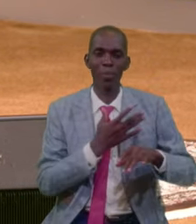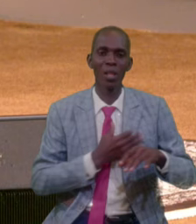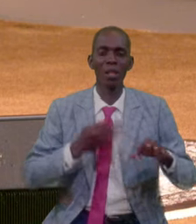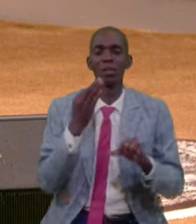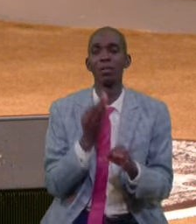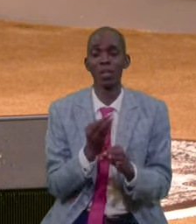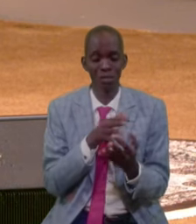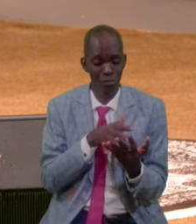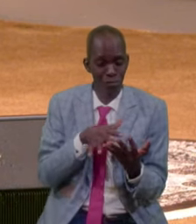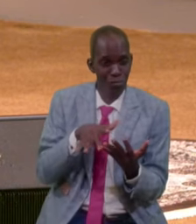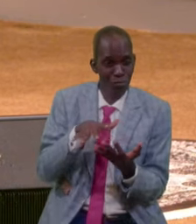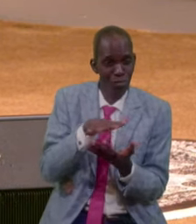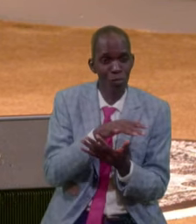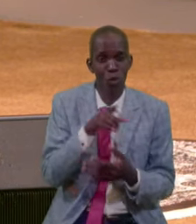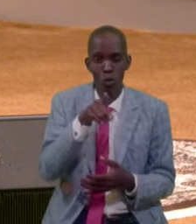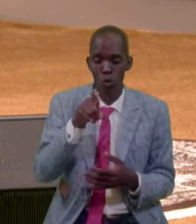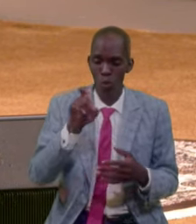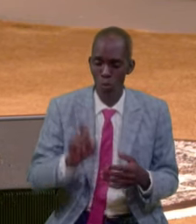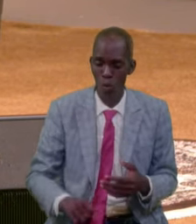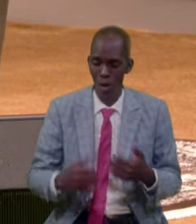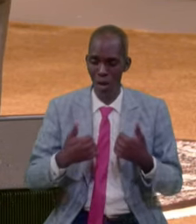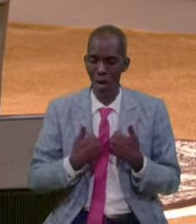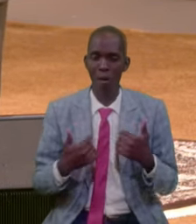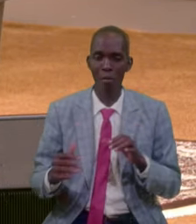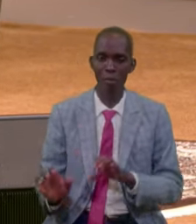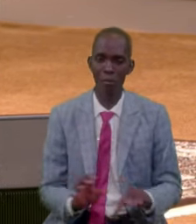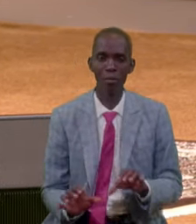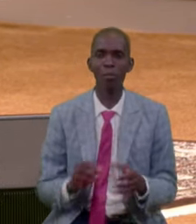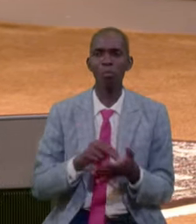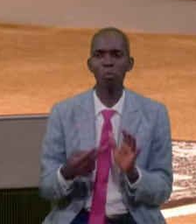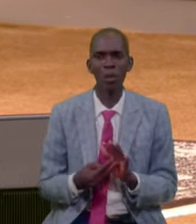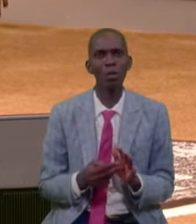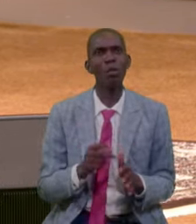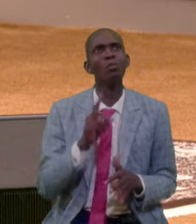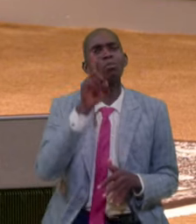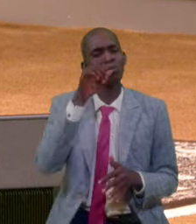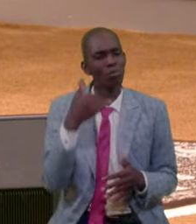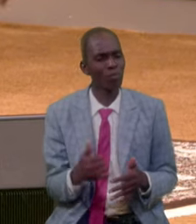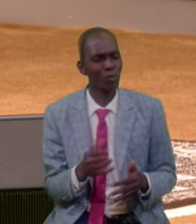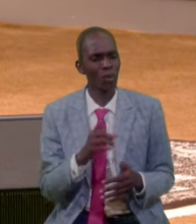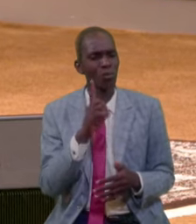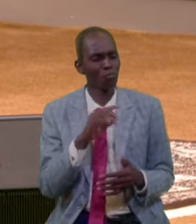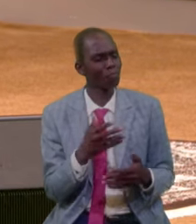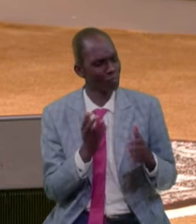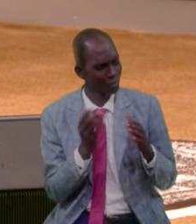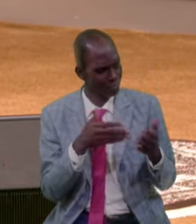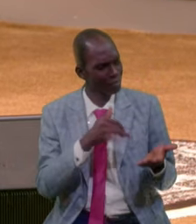ought ye to have done. That is, giving of tithes, yes, you should have done that. That's all right. But